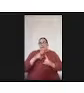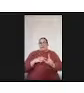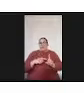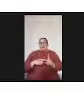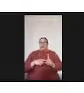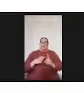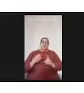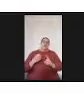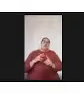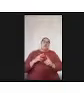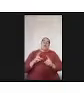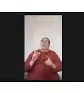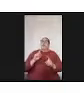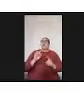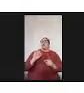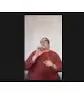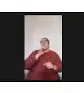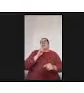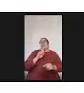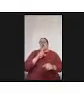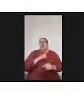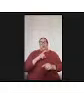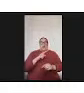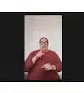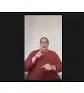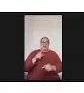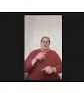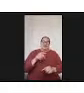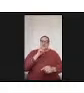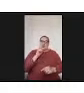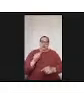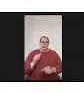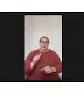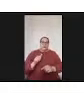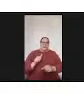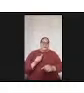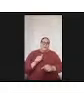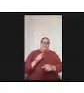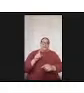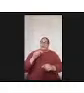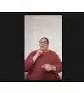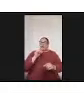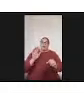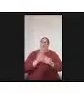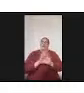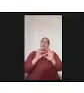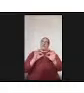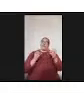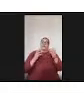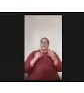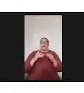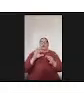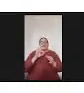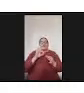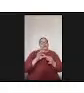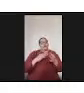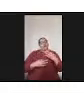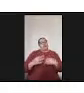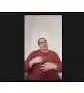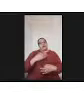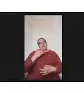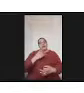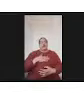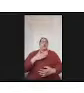or what does it mean? Because it's generic information. If you can have the specifics, it will be more